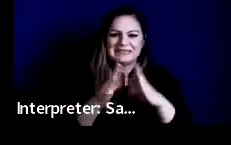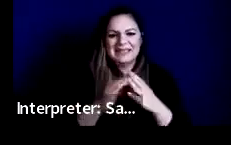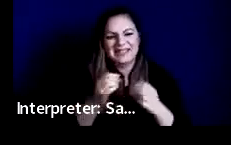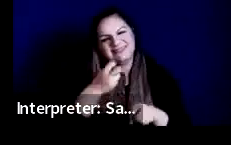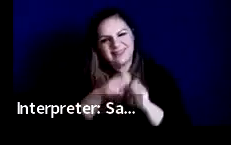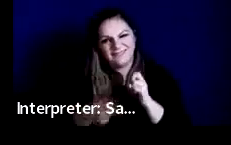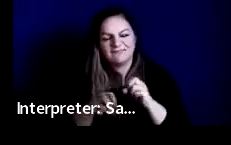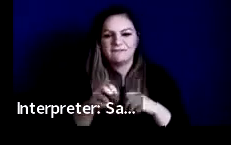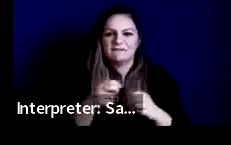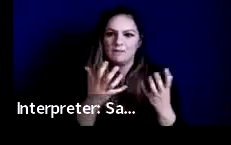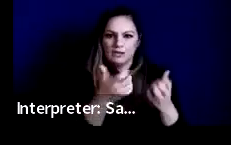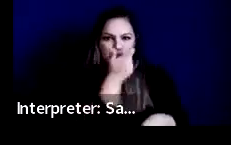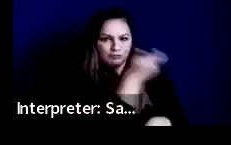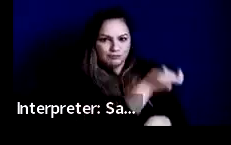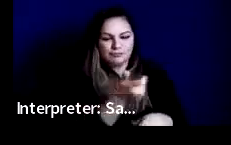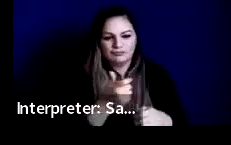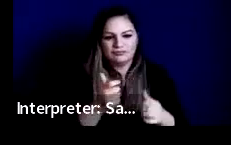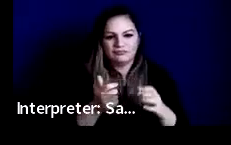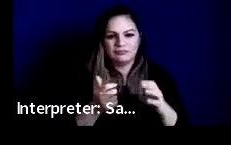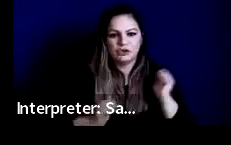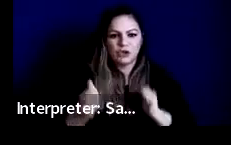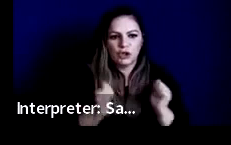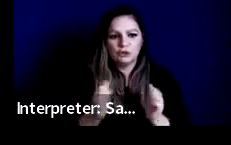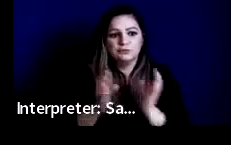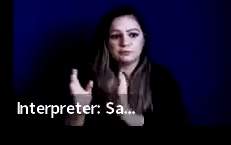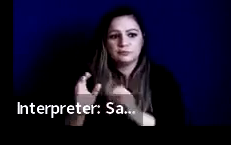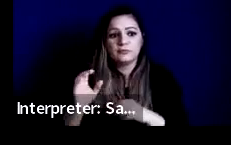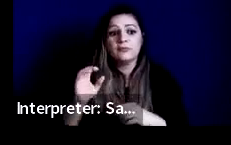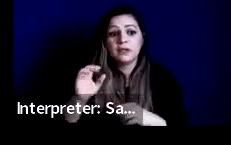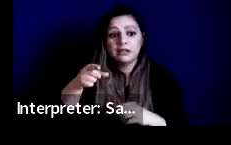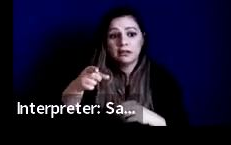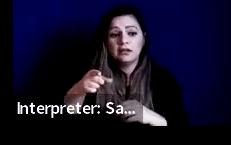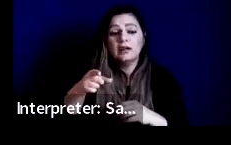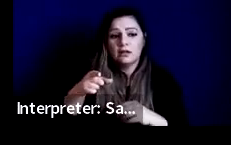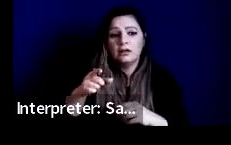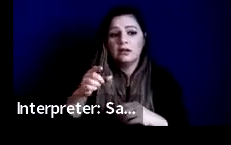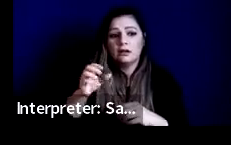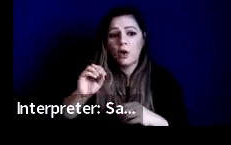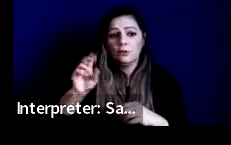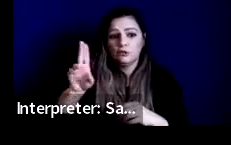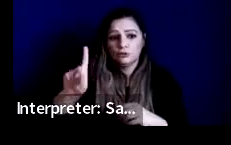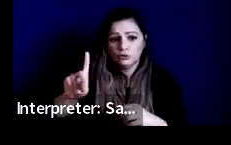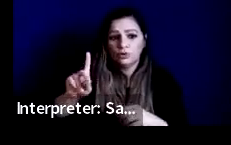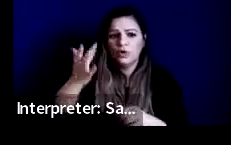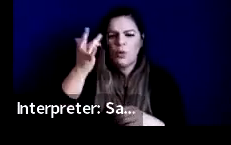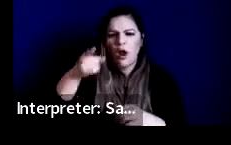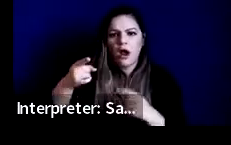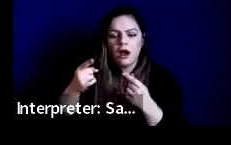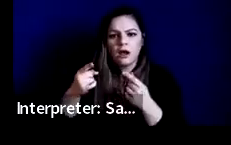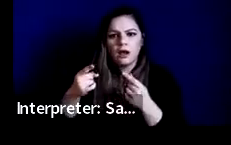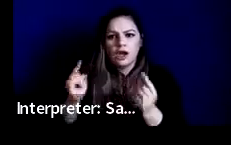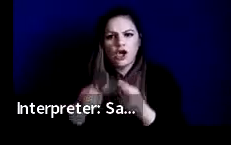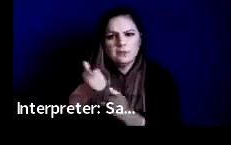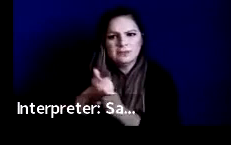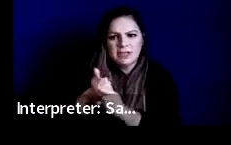started about 4 years ago after he was prescribed pain medication for a back injury he got while loading his truck. So this is going to